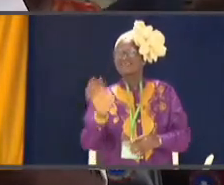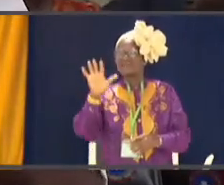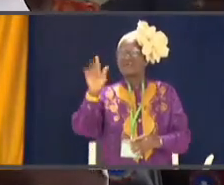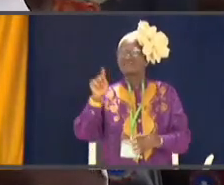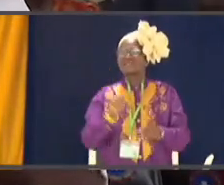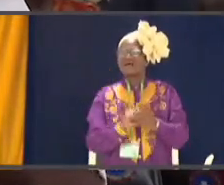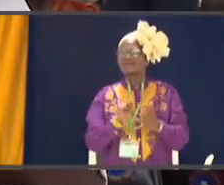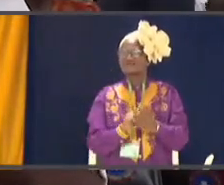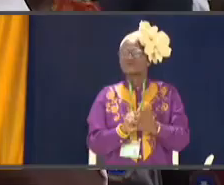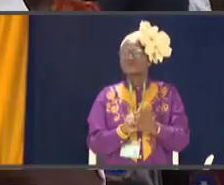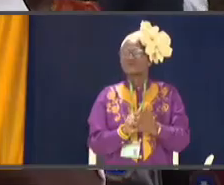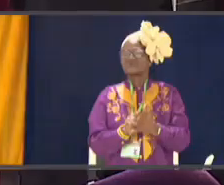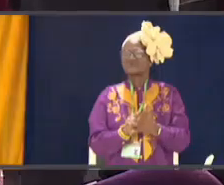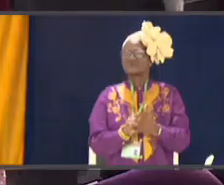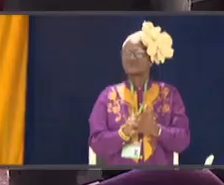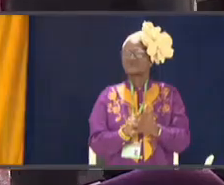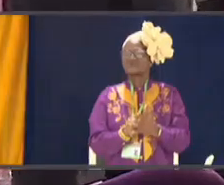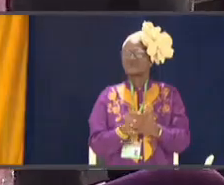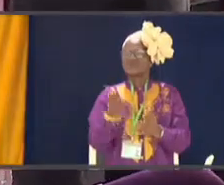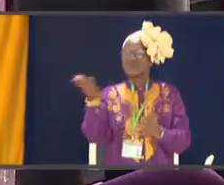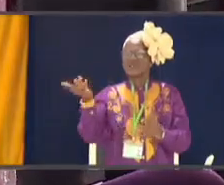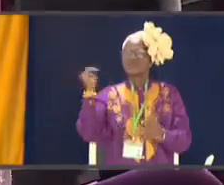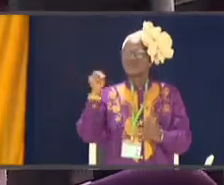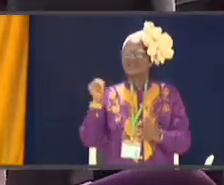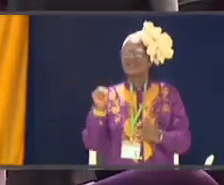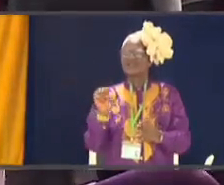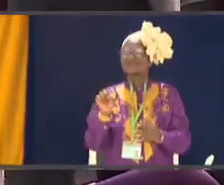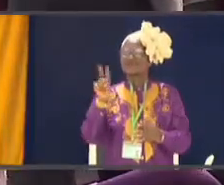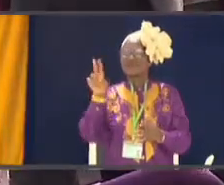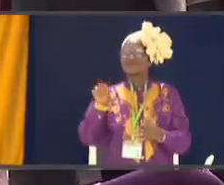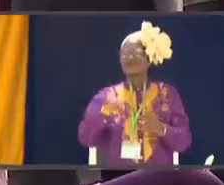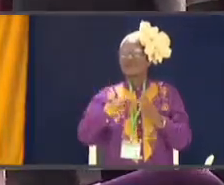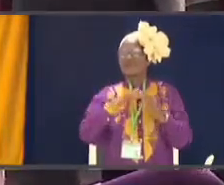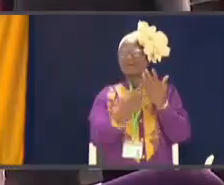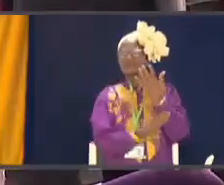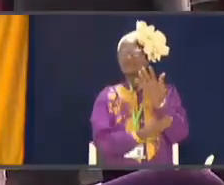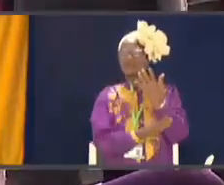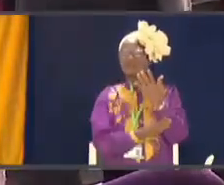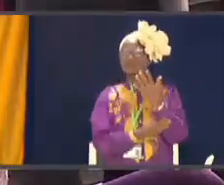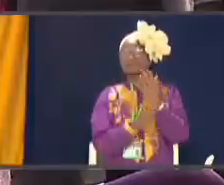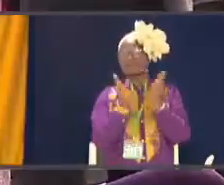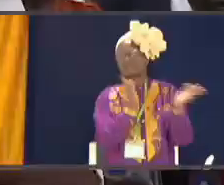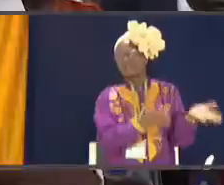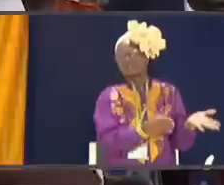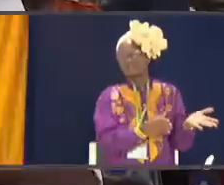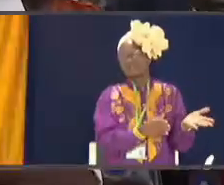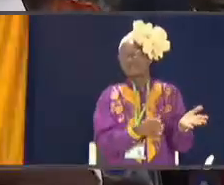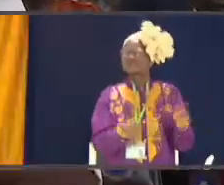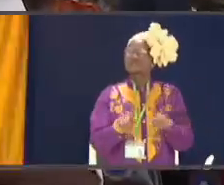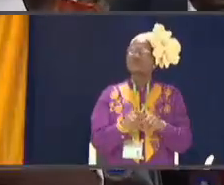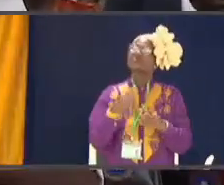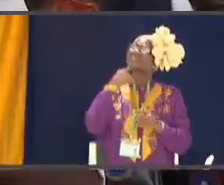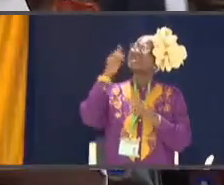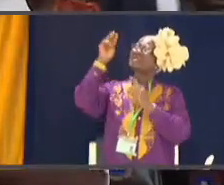people, he still had 12 baskets left over. Tell him, Lord, of the 12 baskets